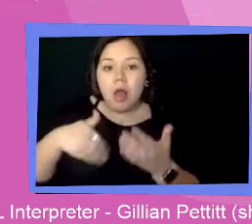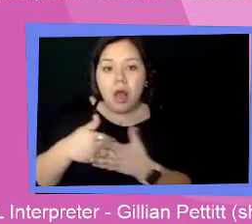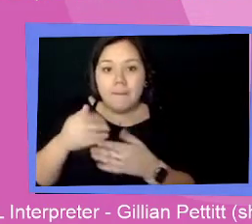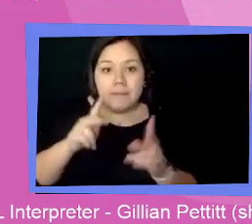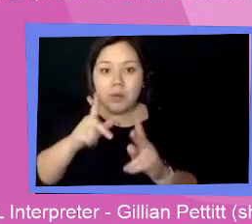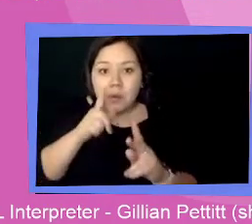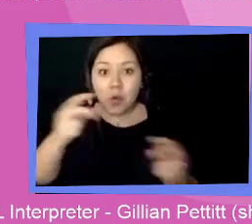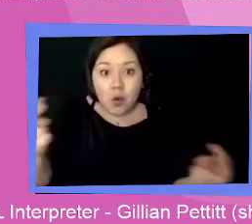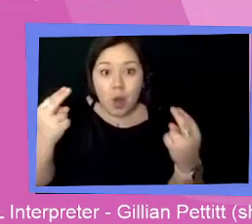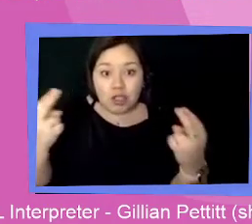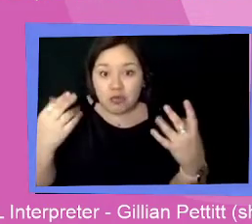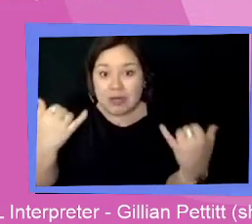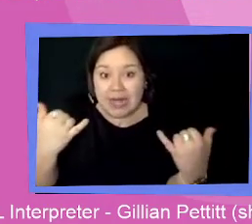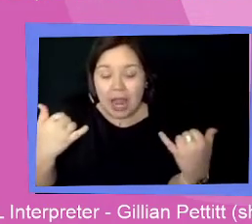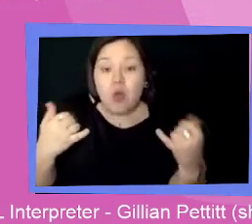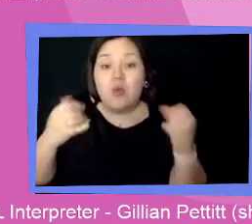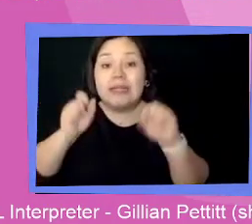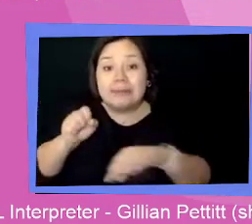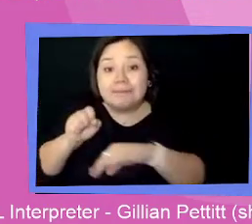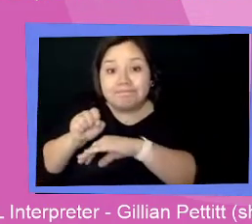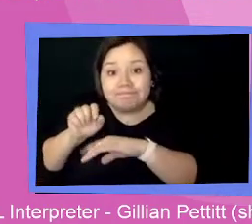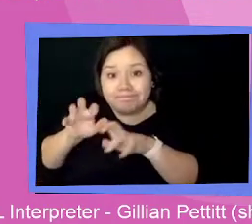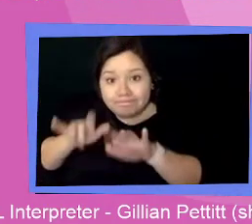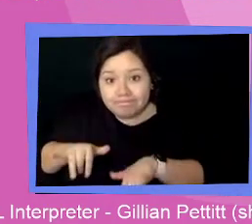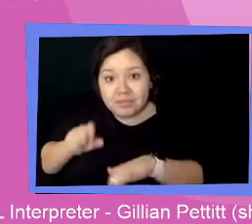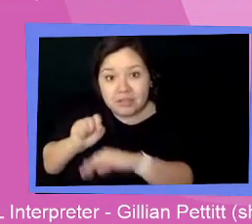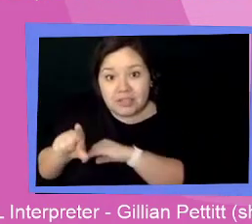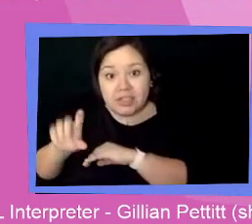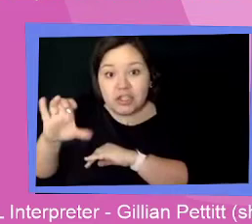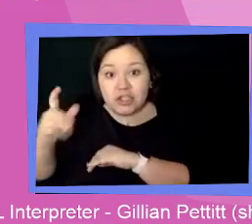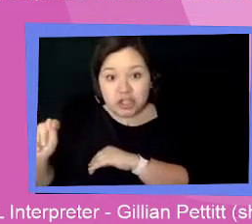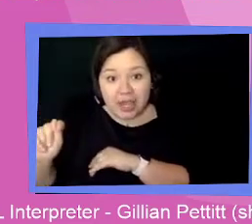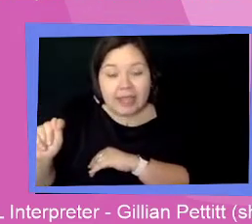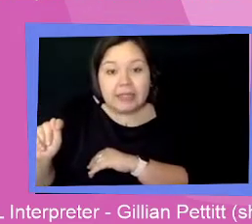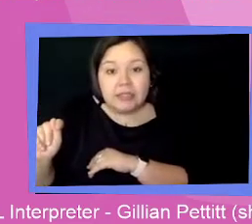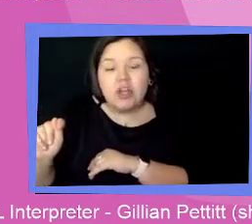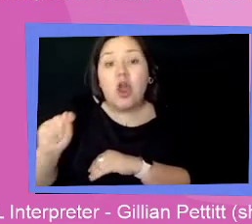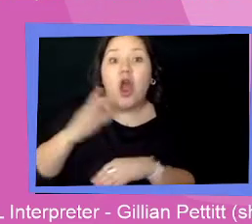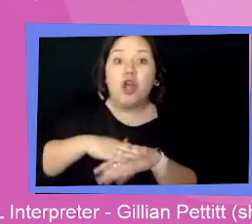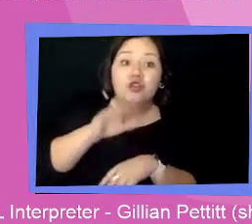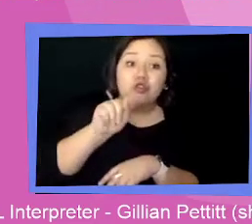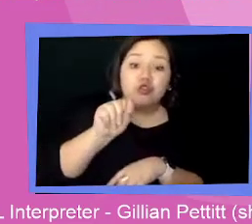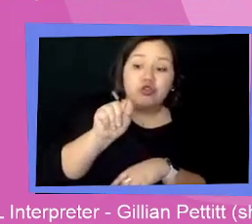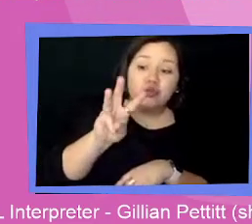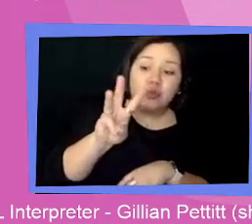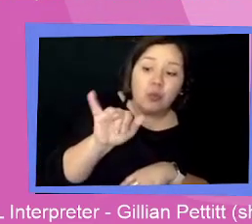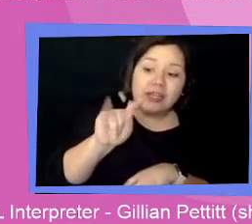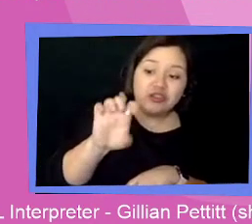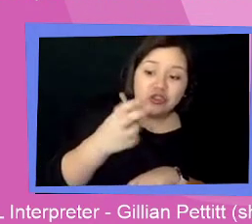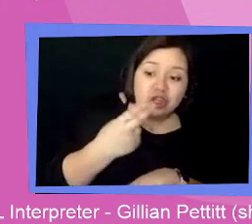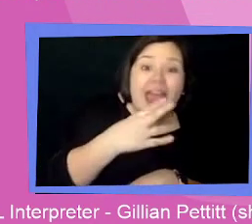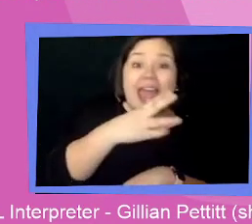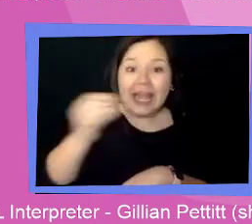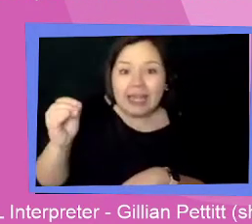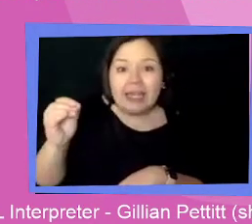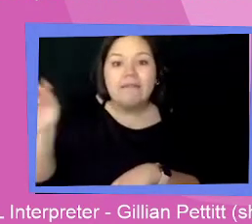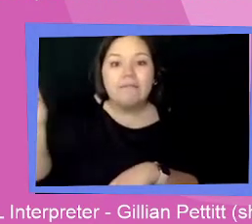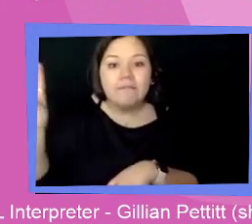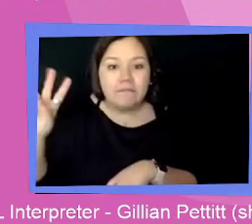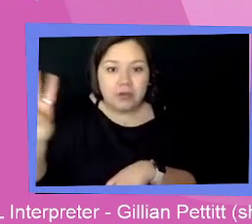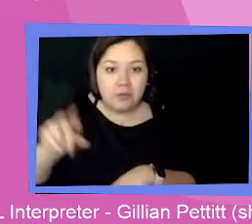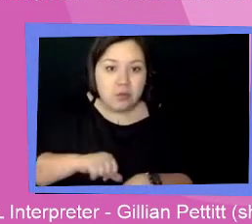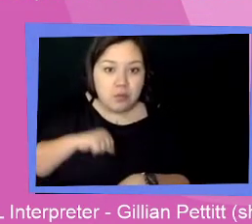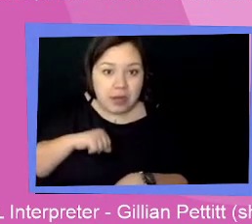watching right now, you can put in the chat, both on Twitch and at the Vancouver Pride Facebook